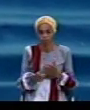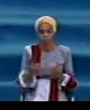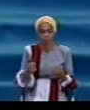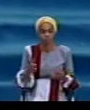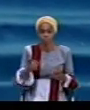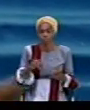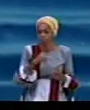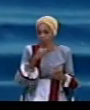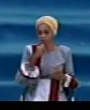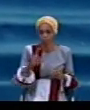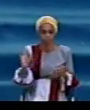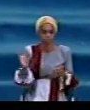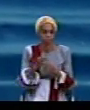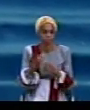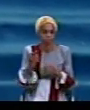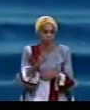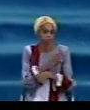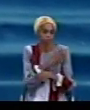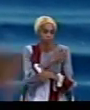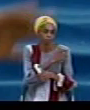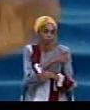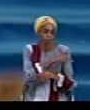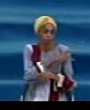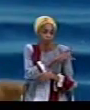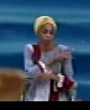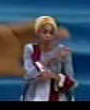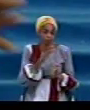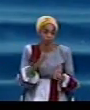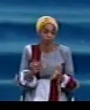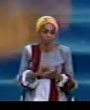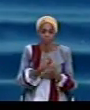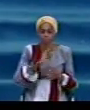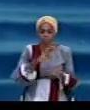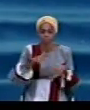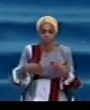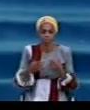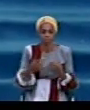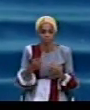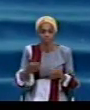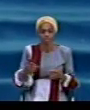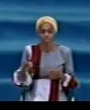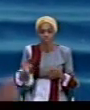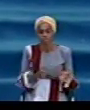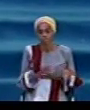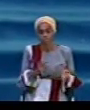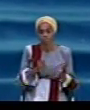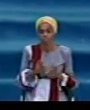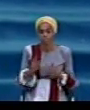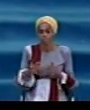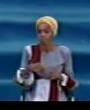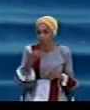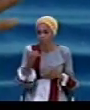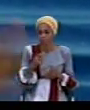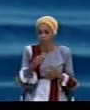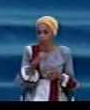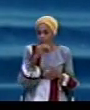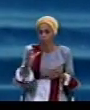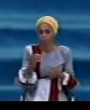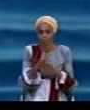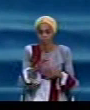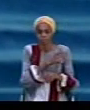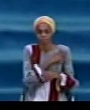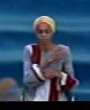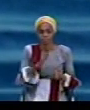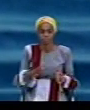can't take him to police station. So that was how I left. And those people were now like, "Ah, you cannot take him to police station. Please take him to..." I said,